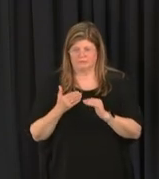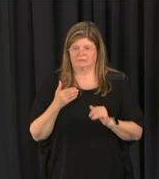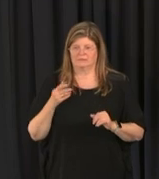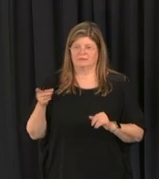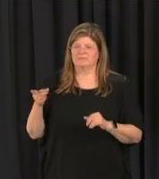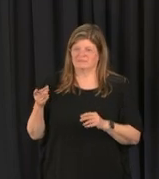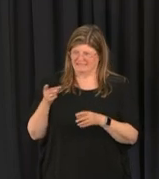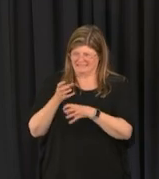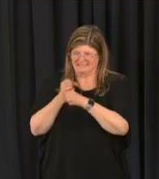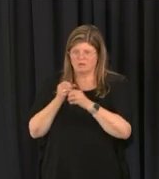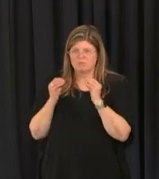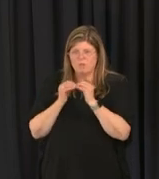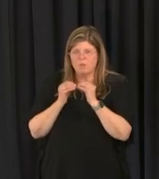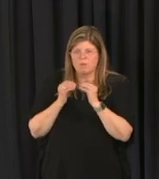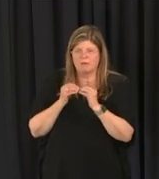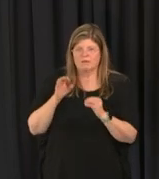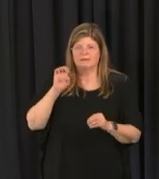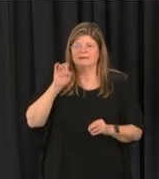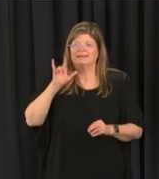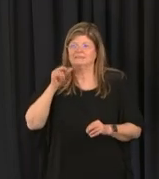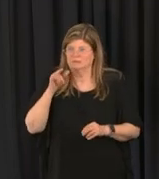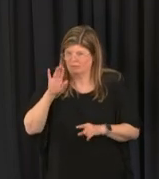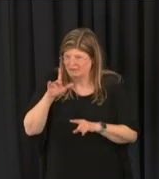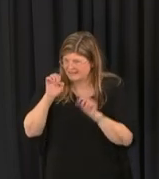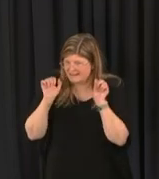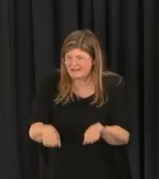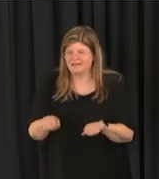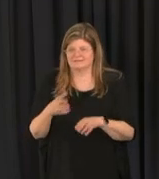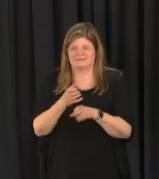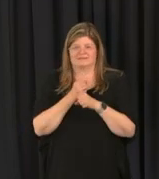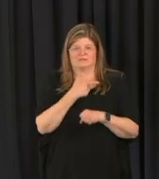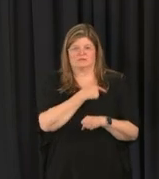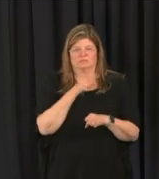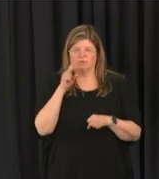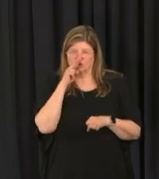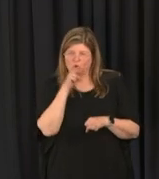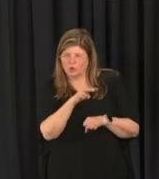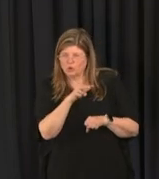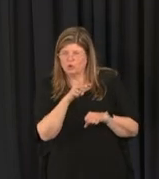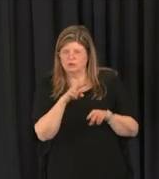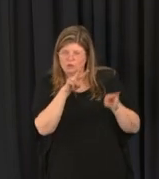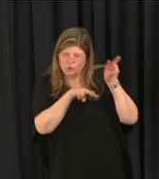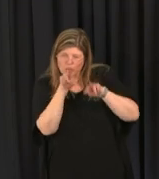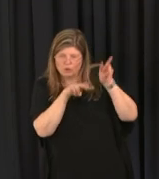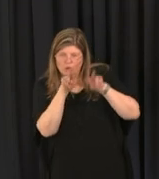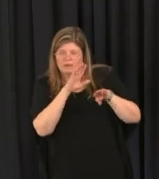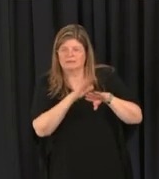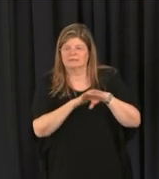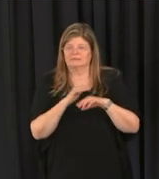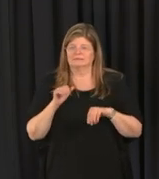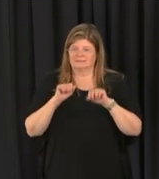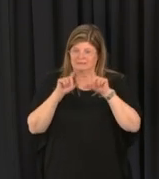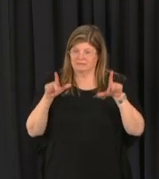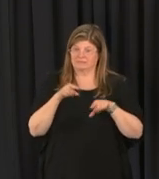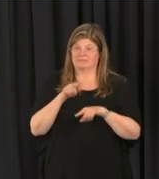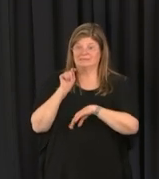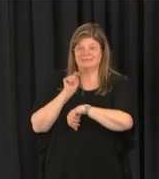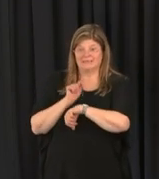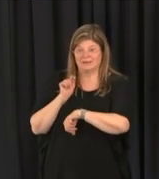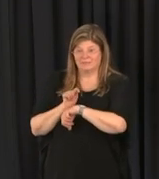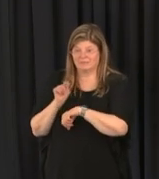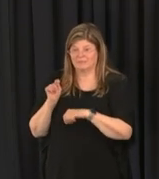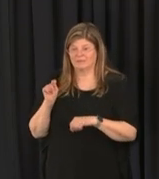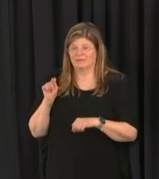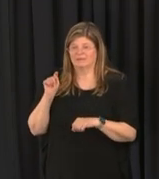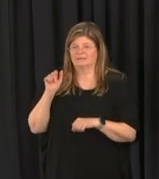neighbors registered for the clinics. So you can see upcoming locations at the Temple of Praise in Ward